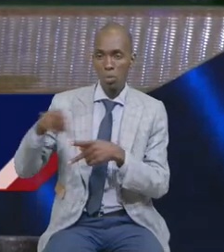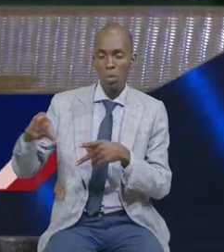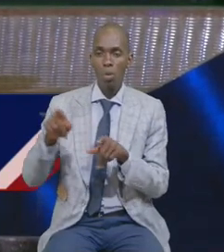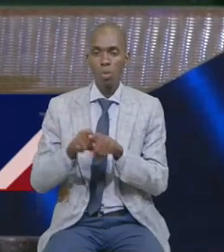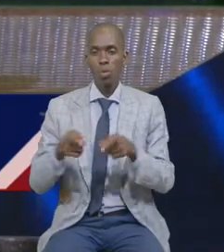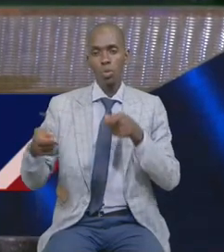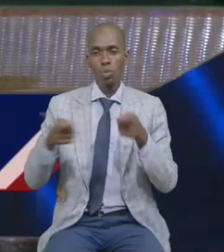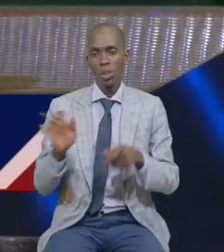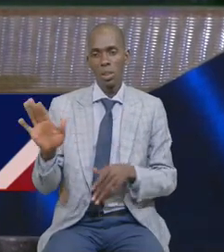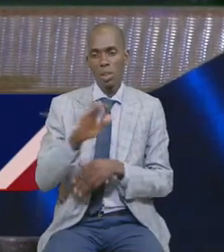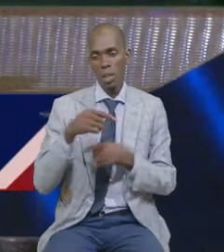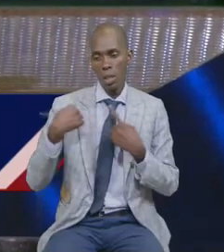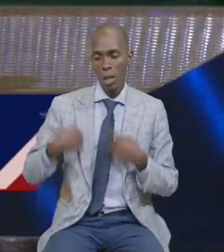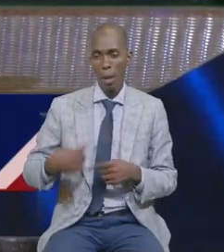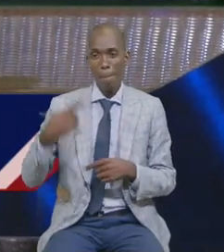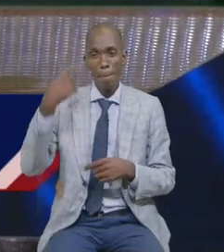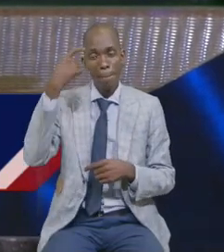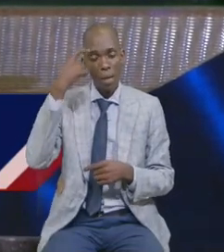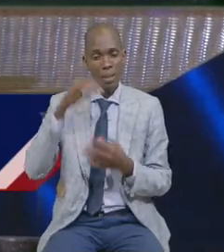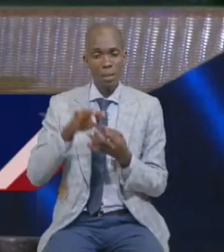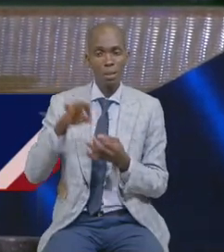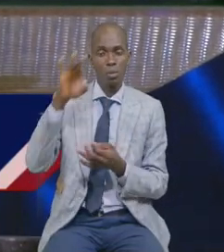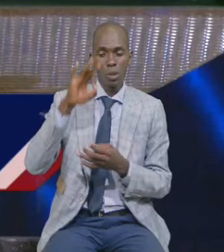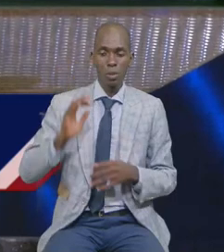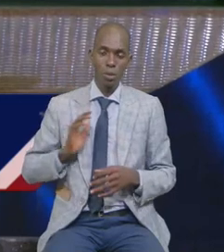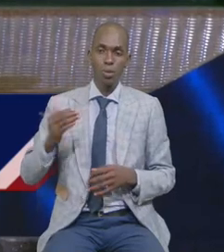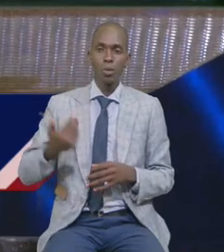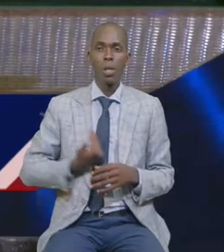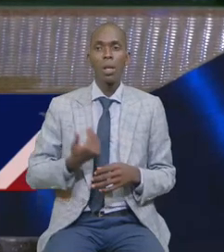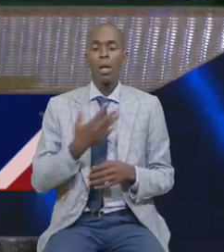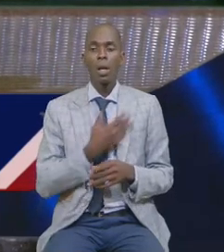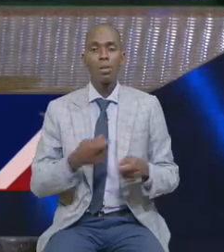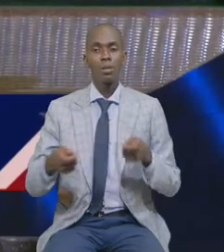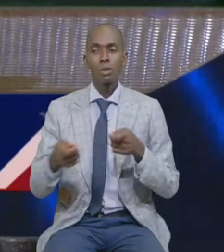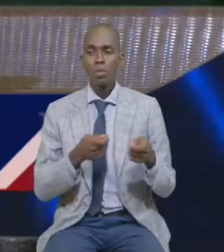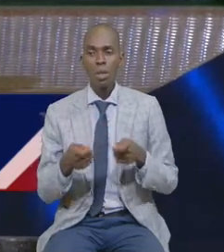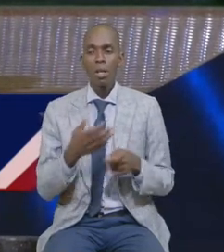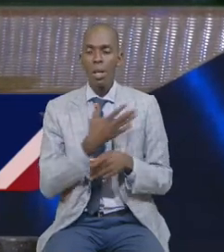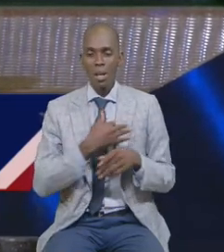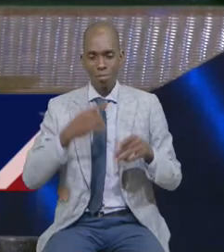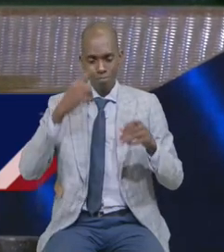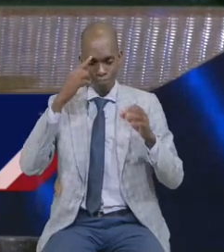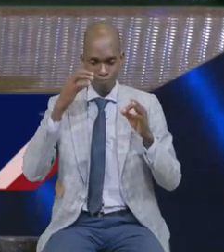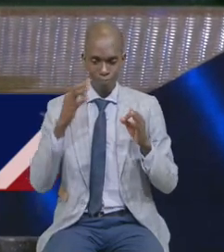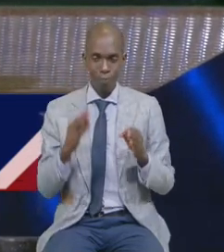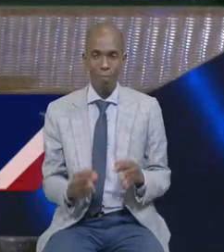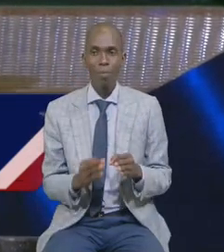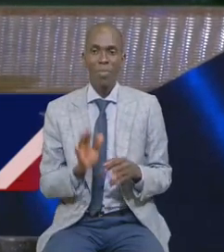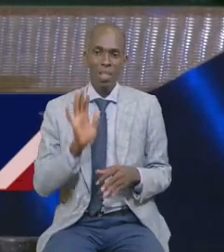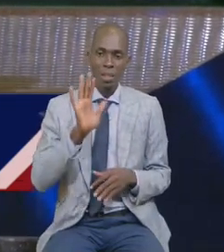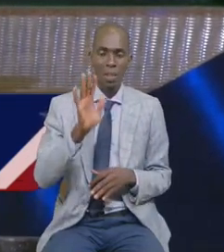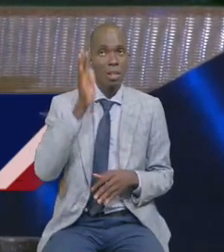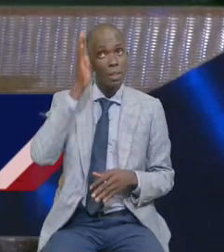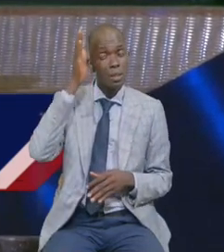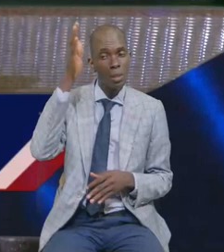heart, their mind, their spirit, their soul, and dominate and determine their destiny.